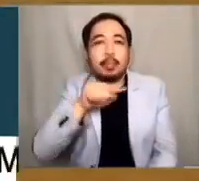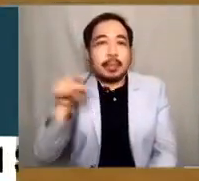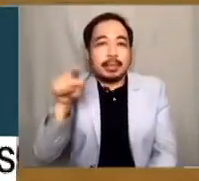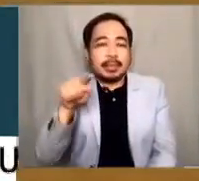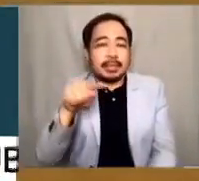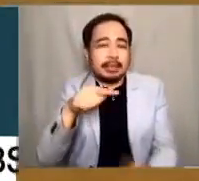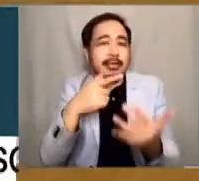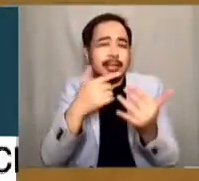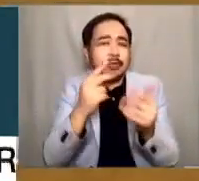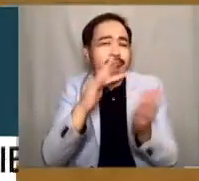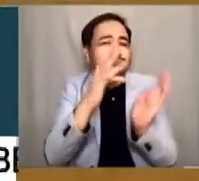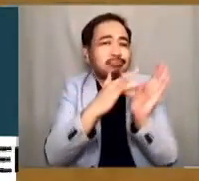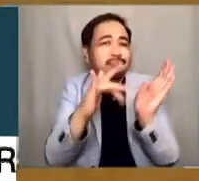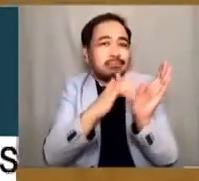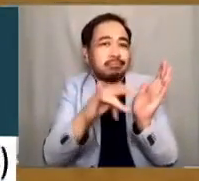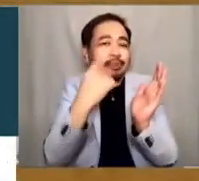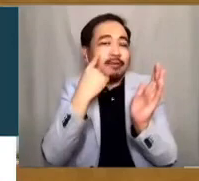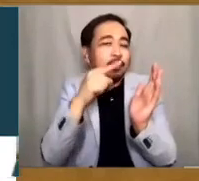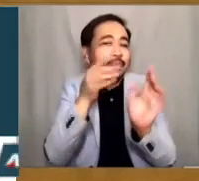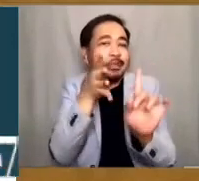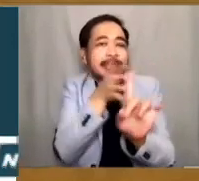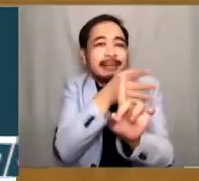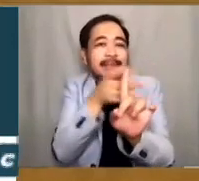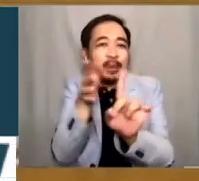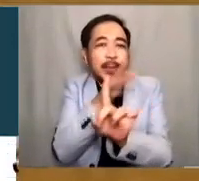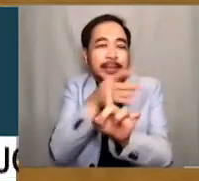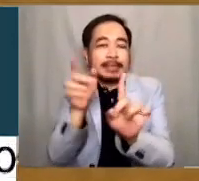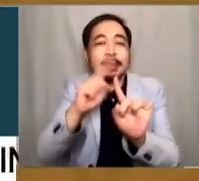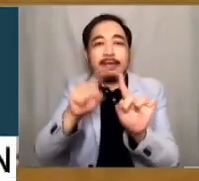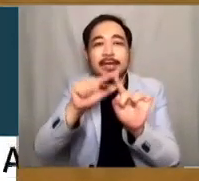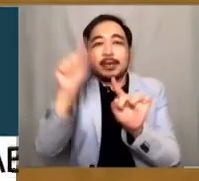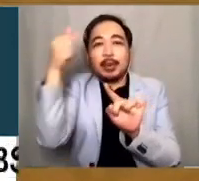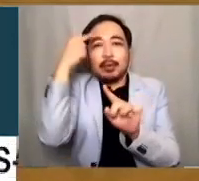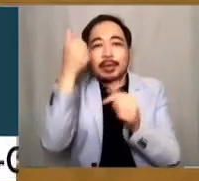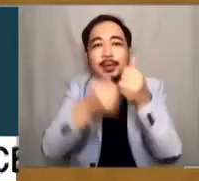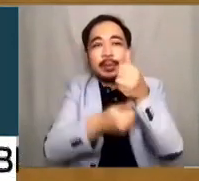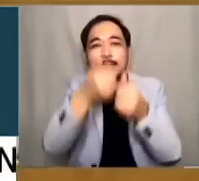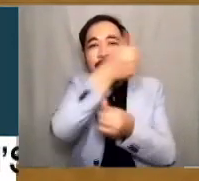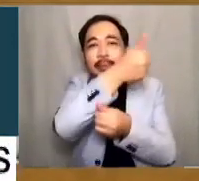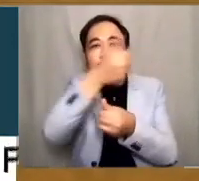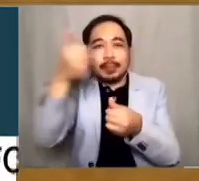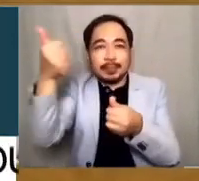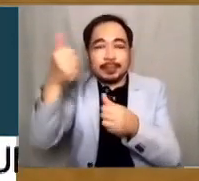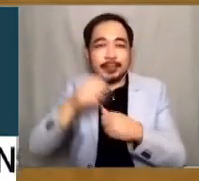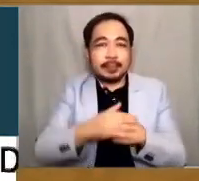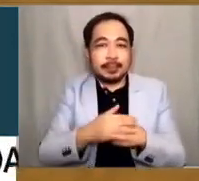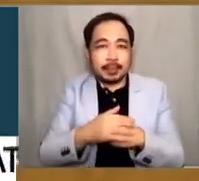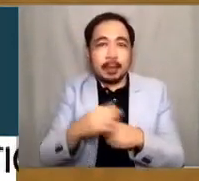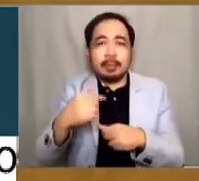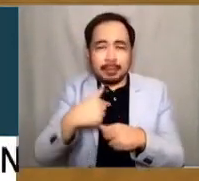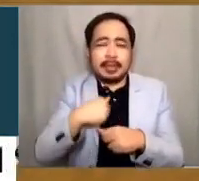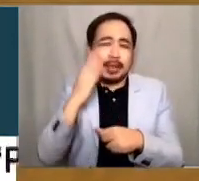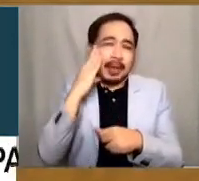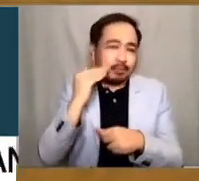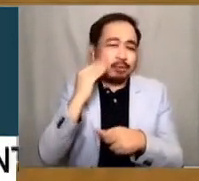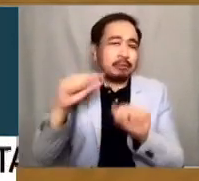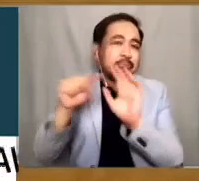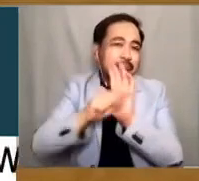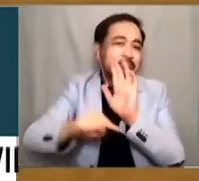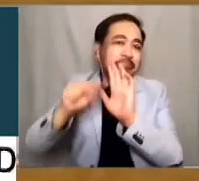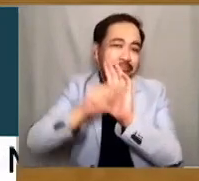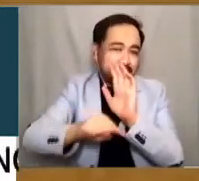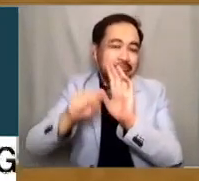figures. I am a casualty of the Lopezes during the